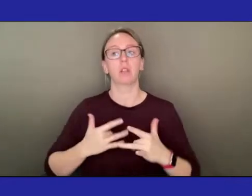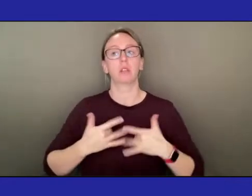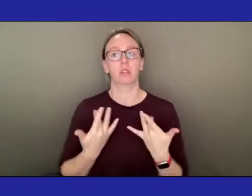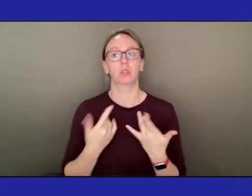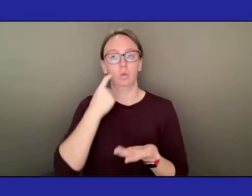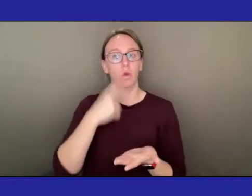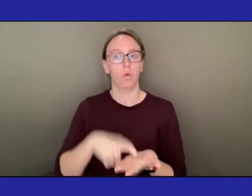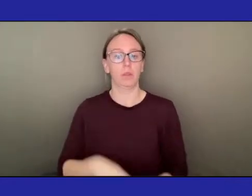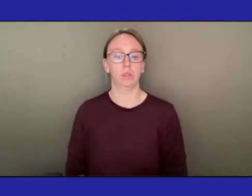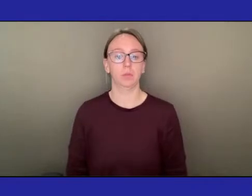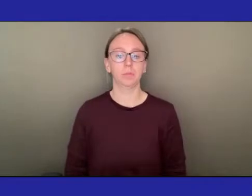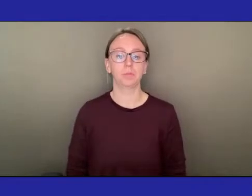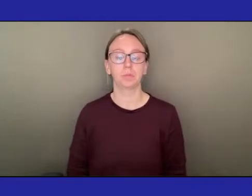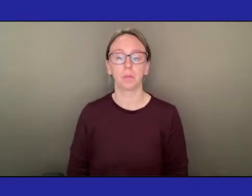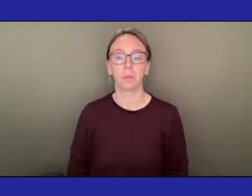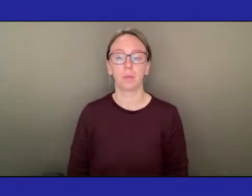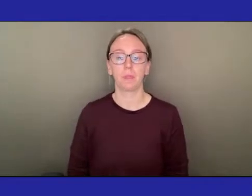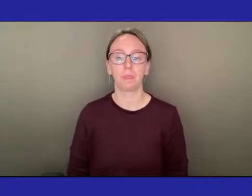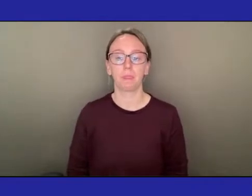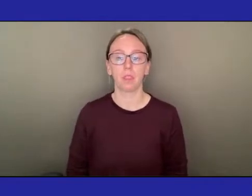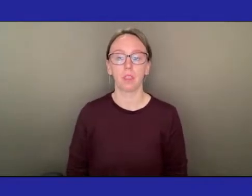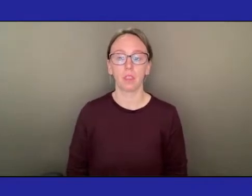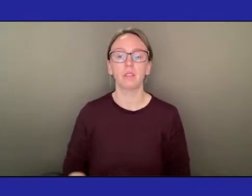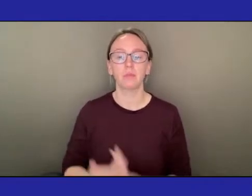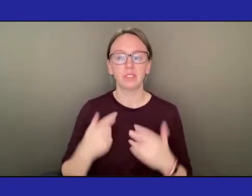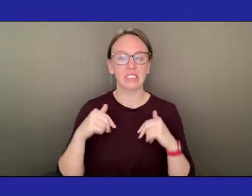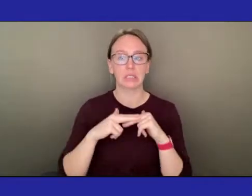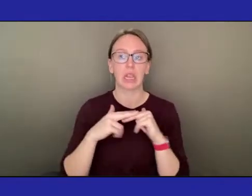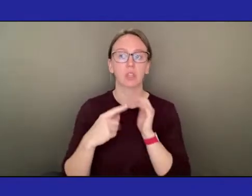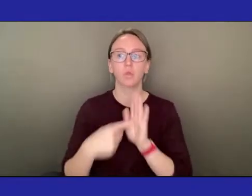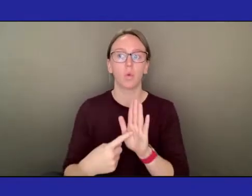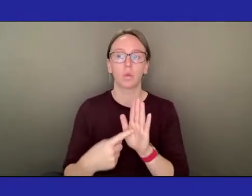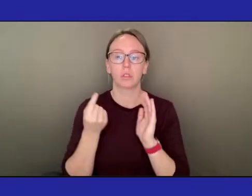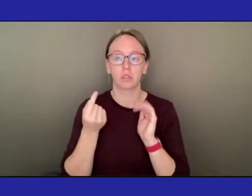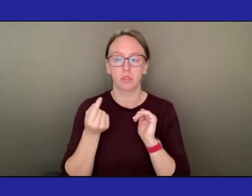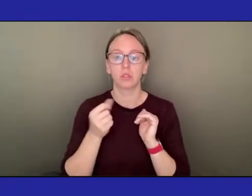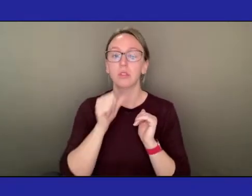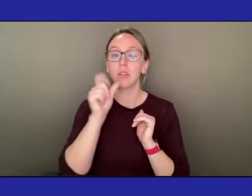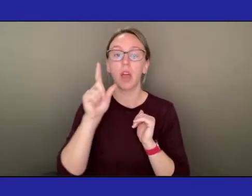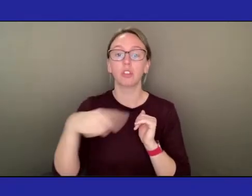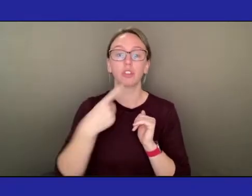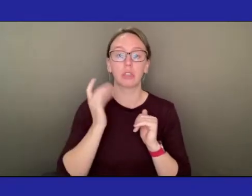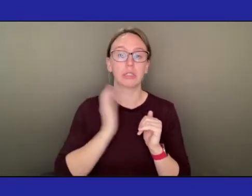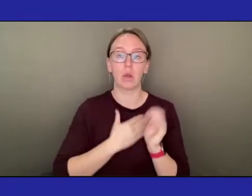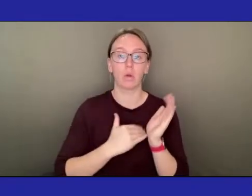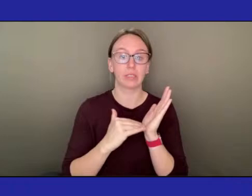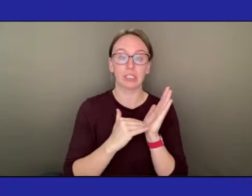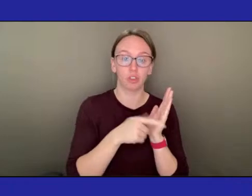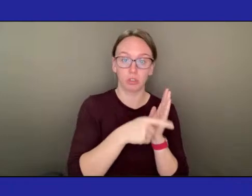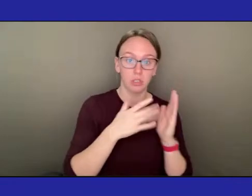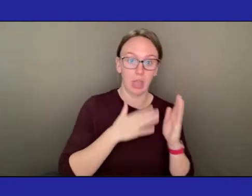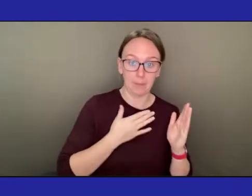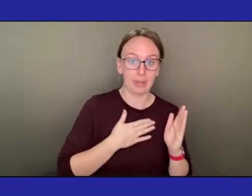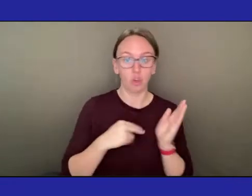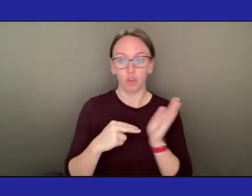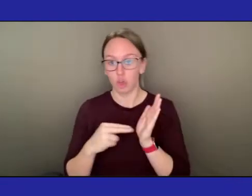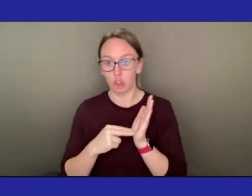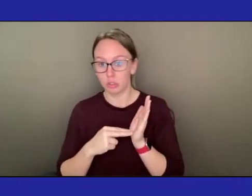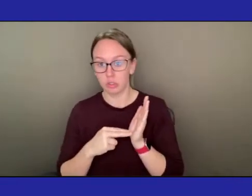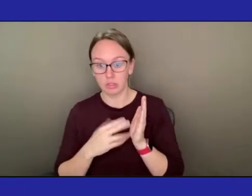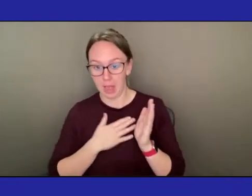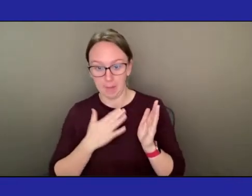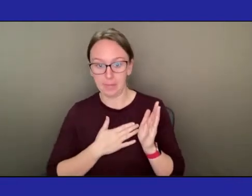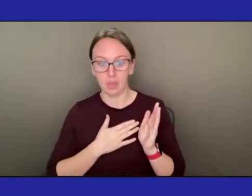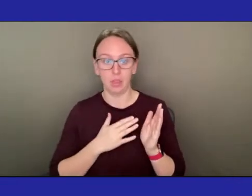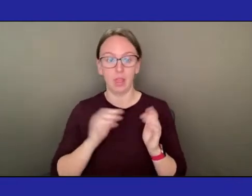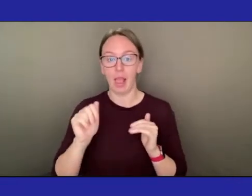And what this slide basically shows is that it's not just our physicians are happy or just our nurses are happy or just our allied health. It's across